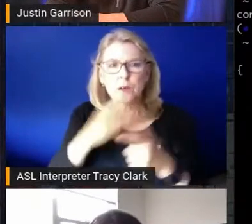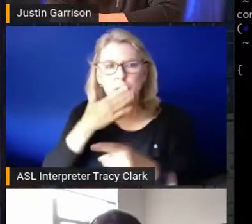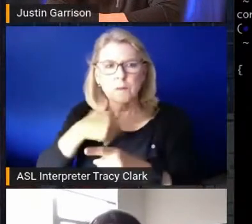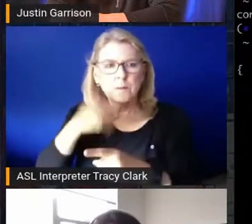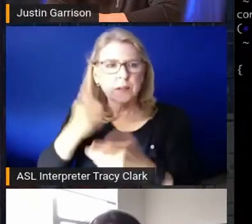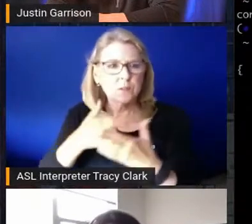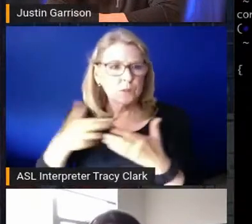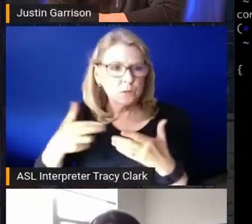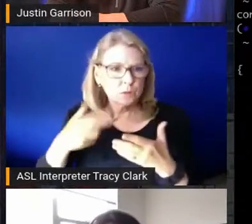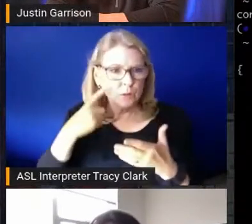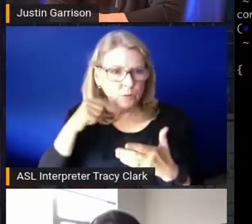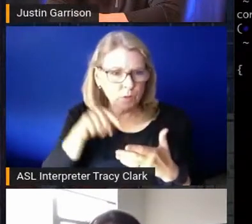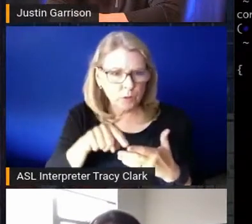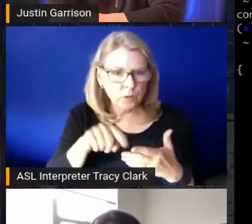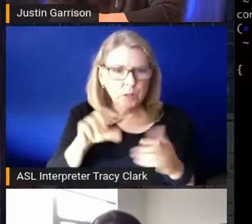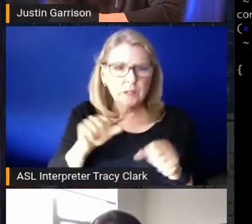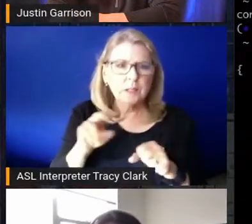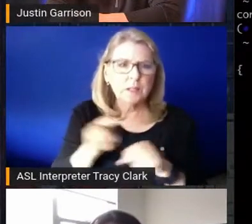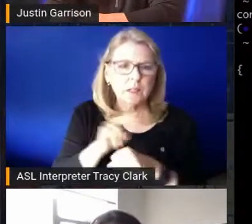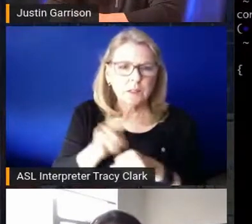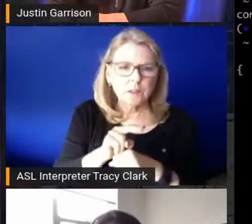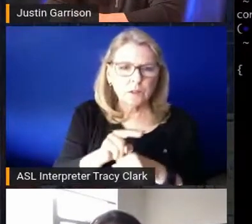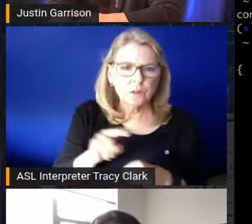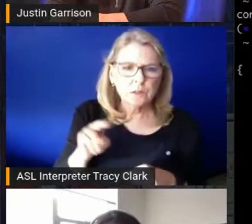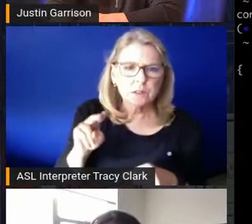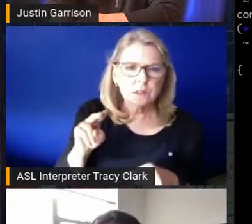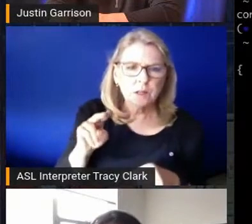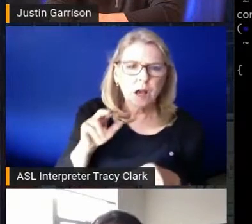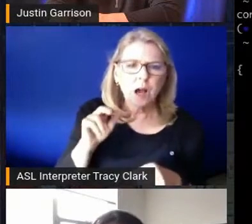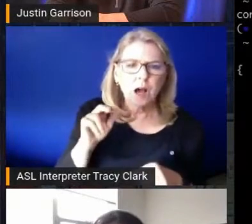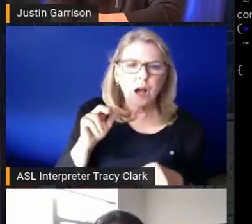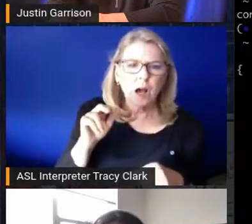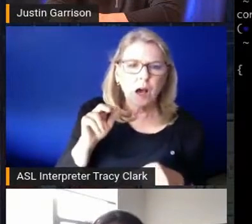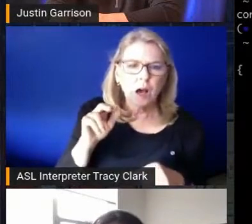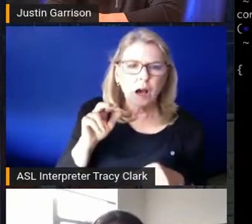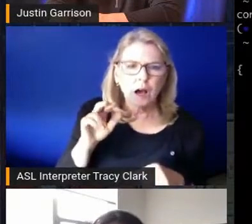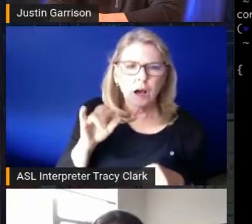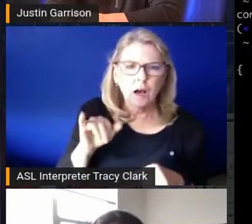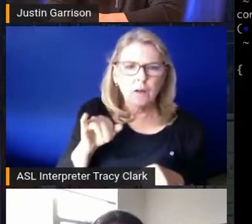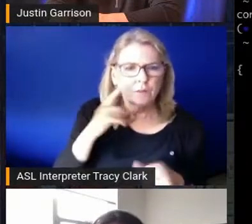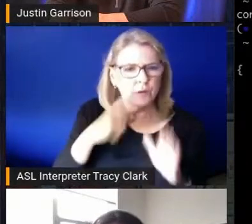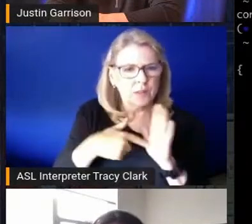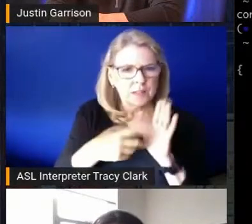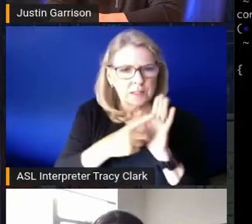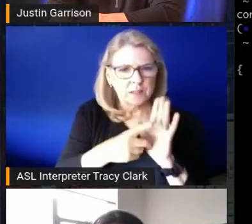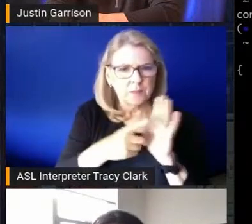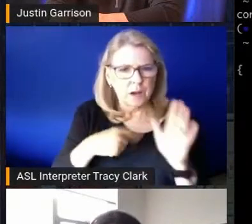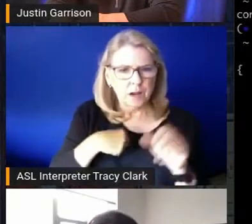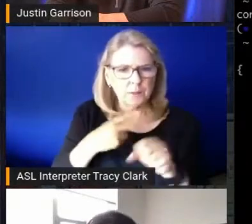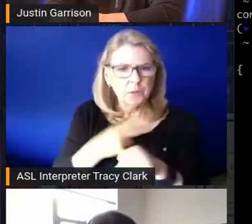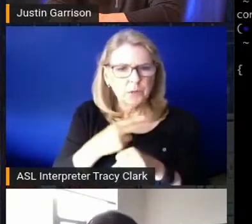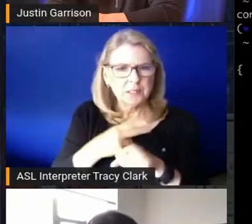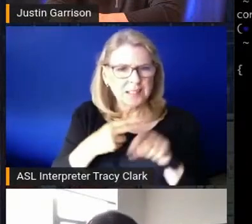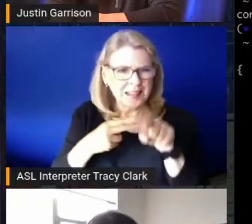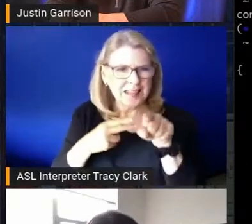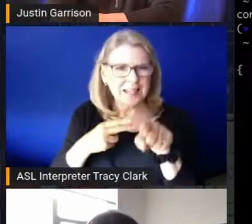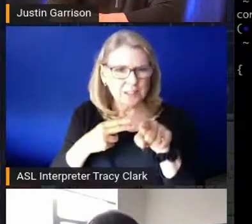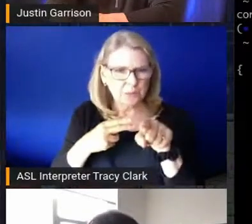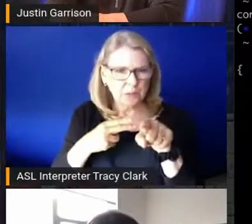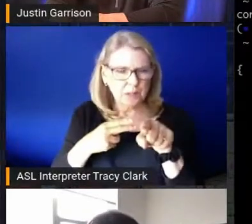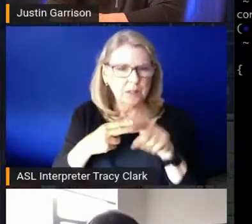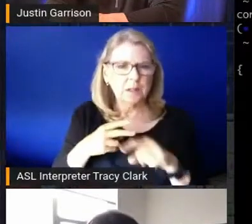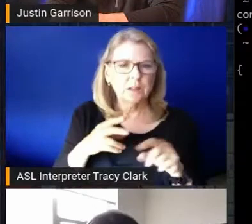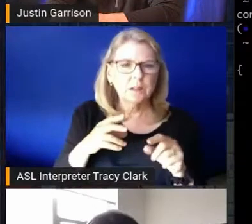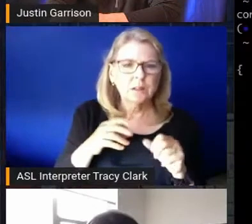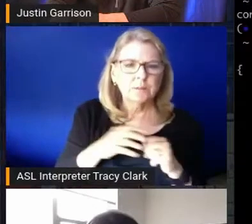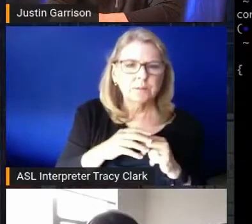create using IAM console or any other client. For this demo, I'm using AWS CLI. So you should be able to see an output